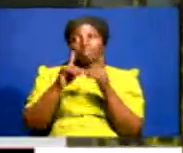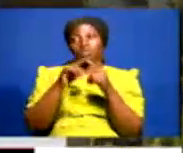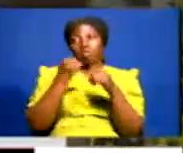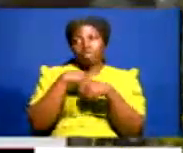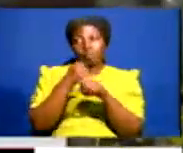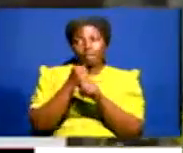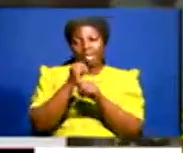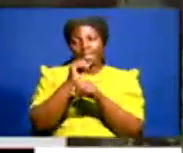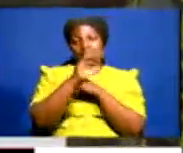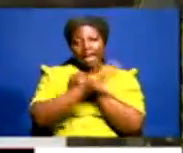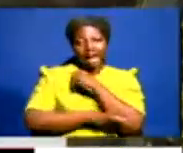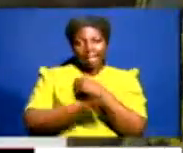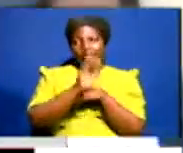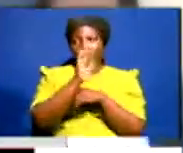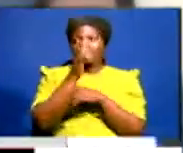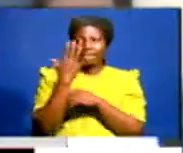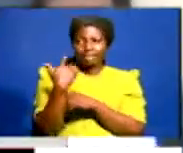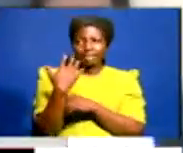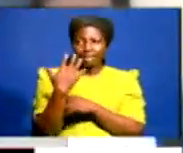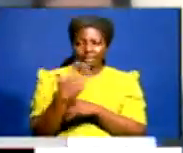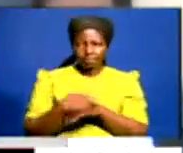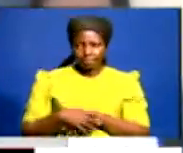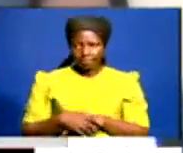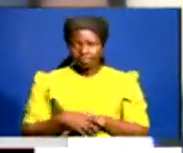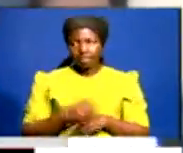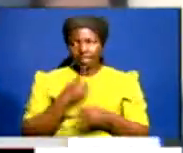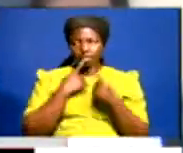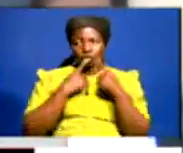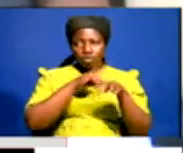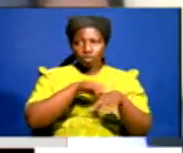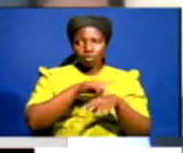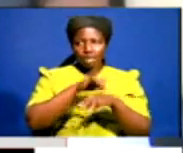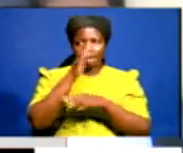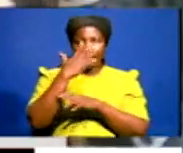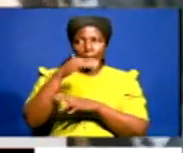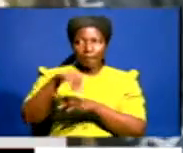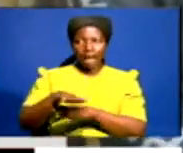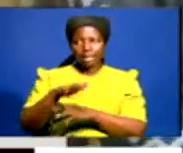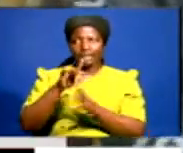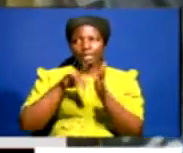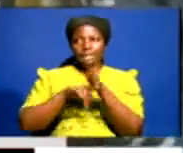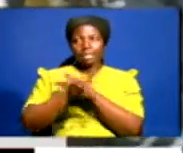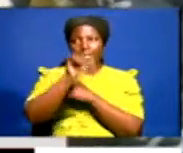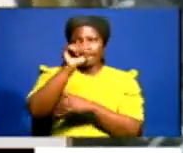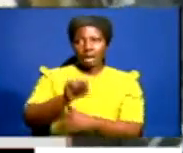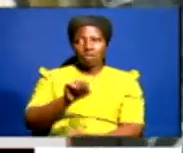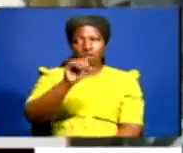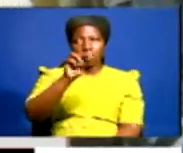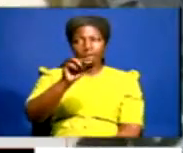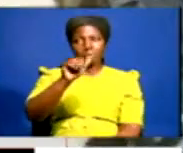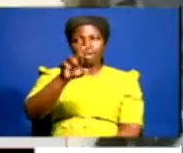Tree Planting and Growing Exercise held at the South Marmanet Forest in Laikipia West.